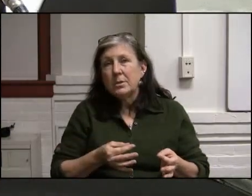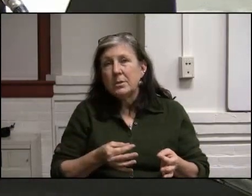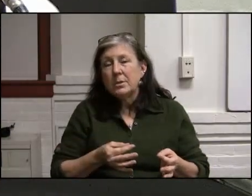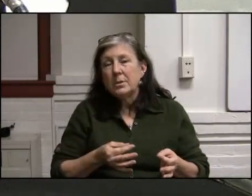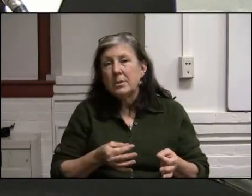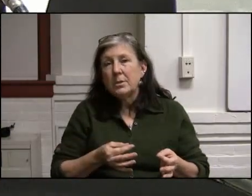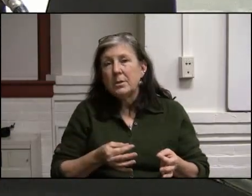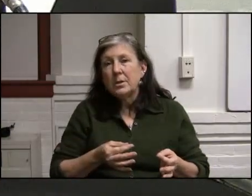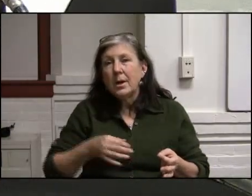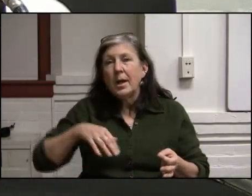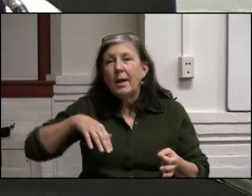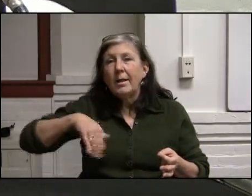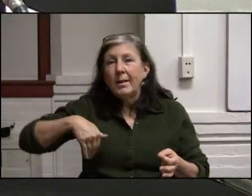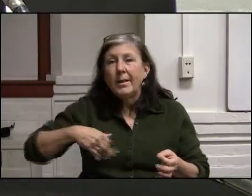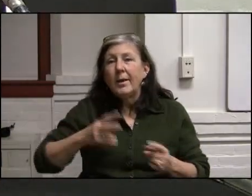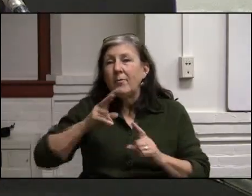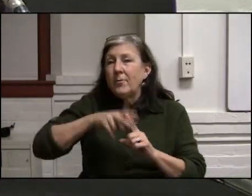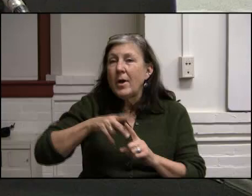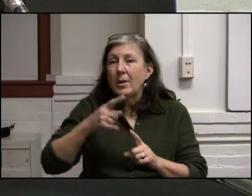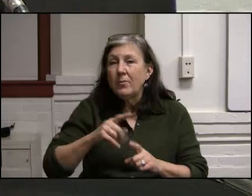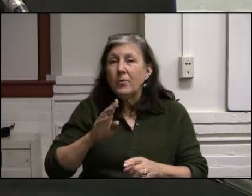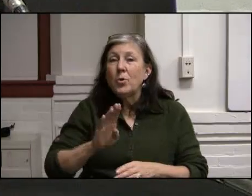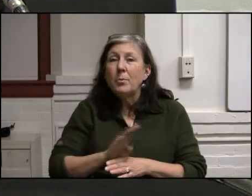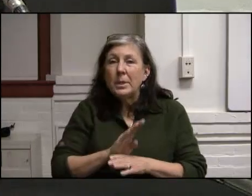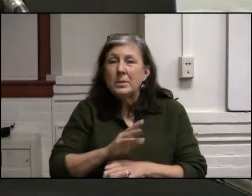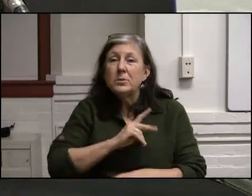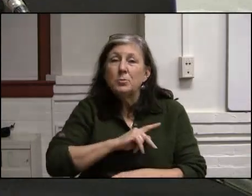Late filings for business personal property,